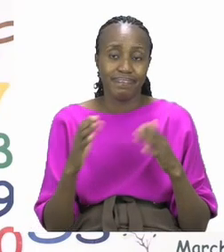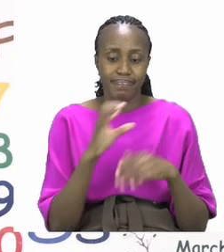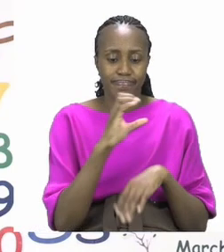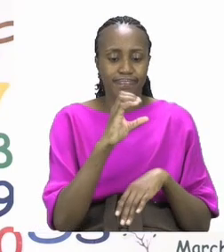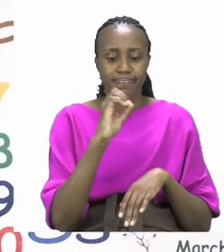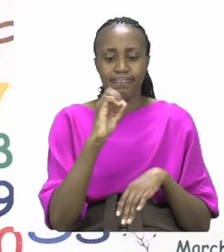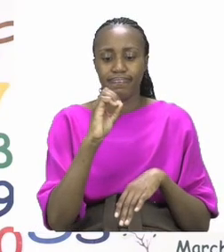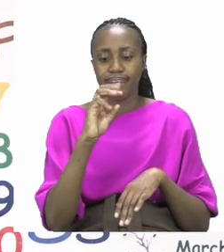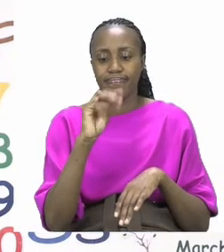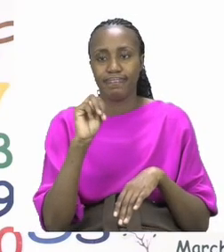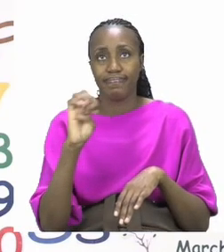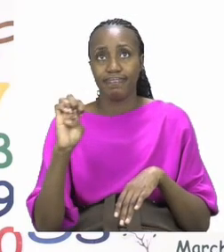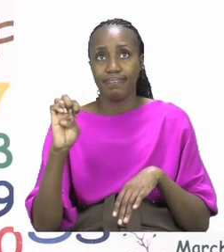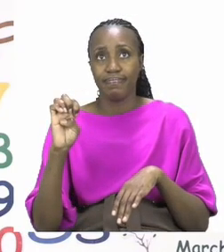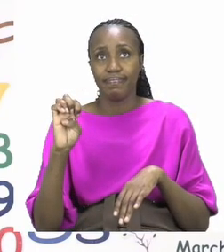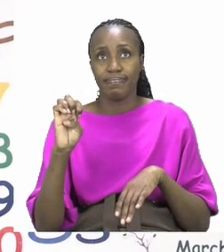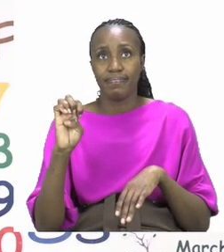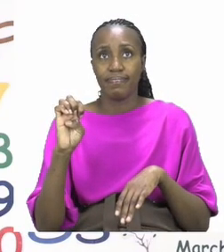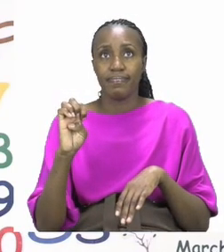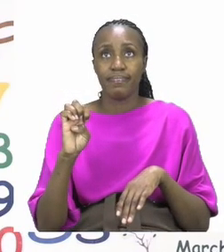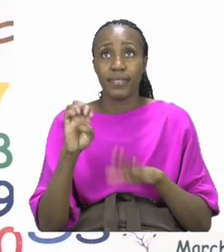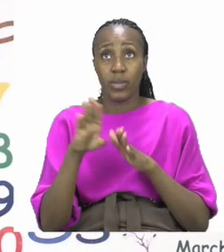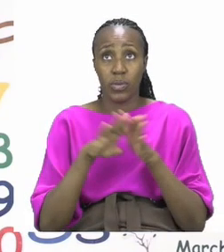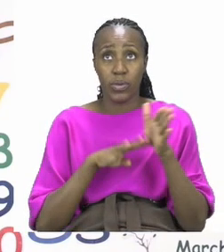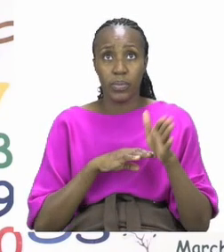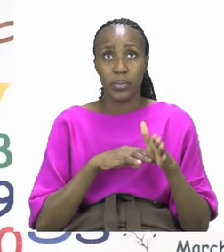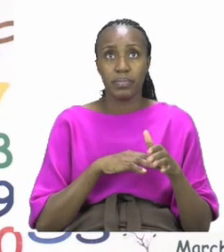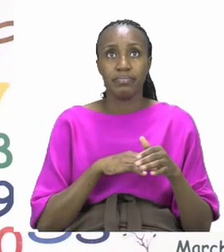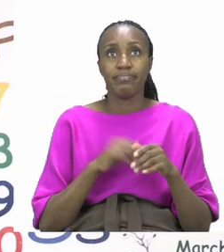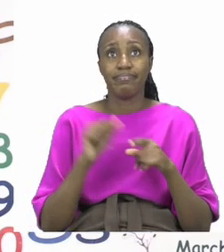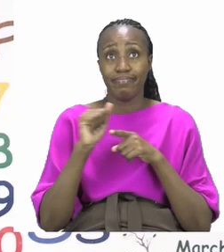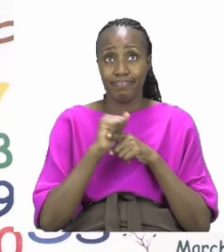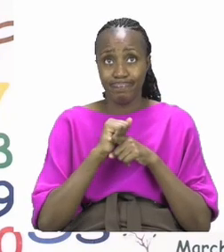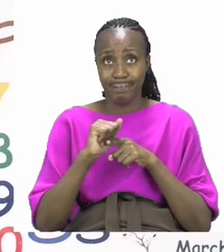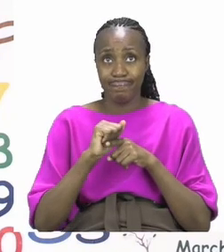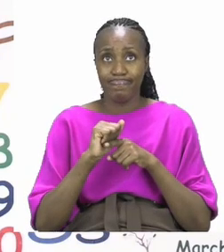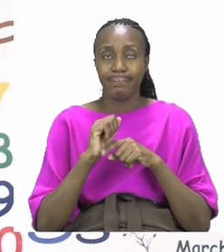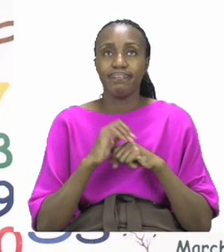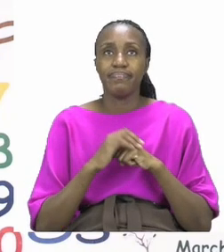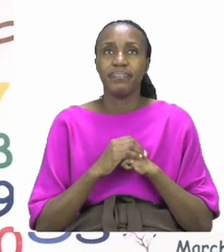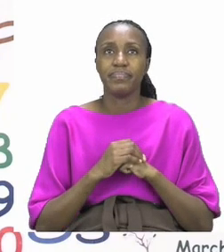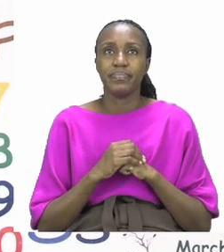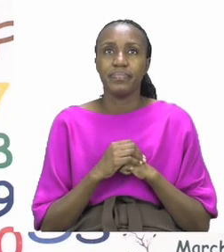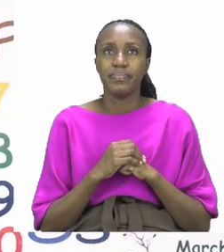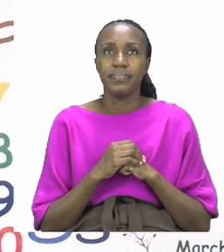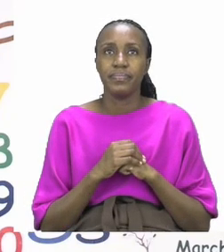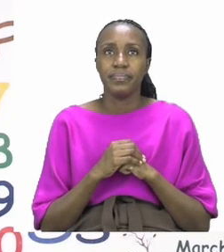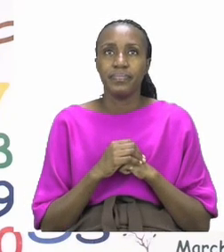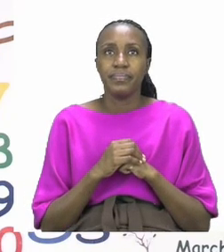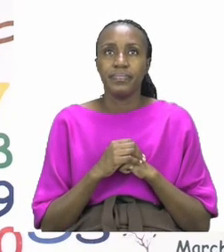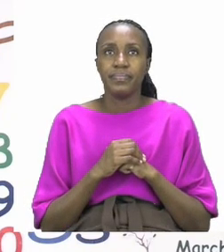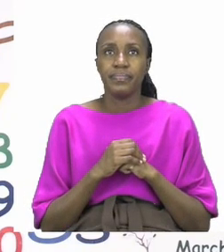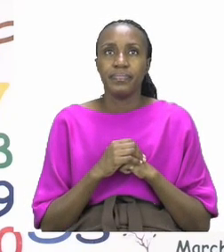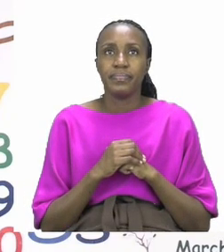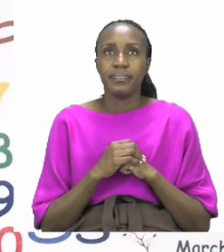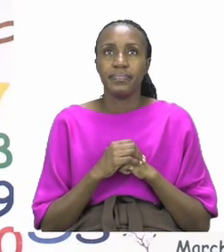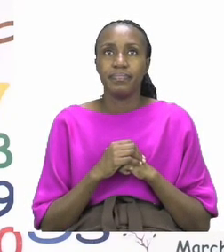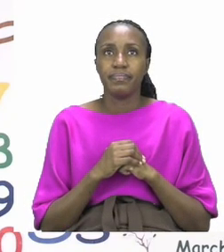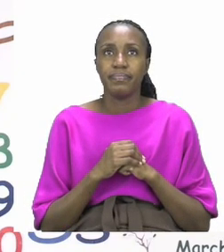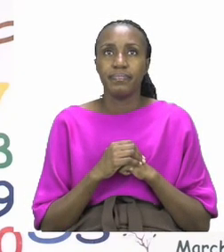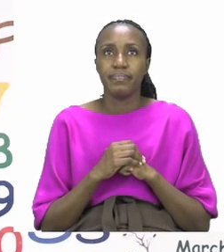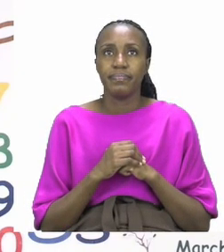come. We start and we go nice and round, taking our time. Good